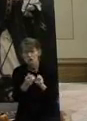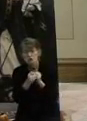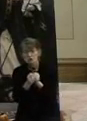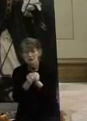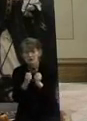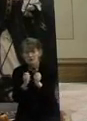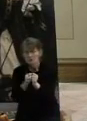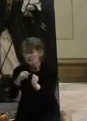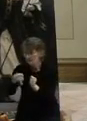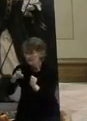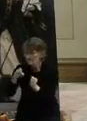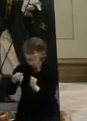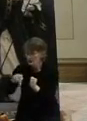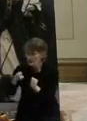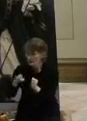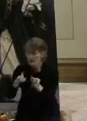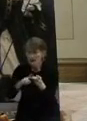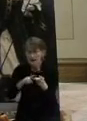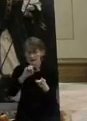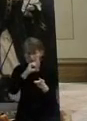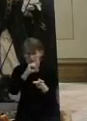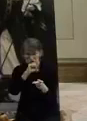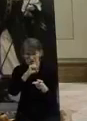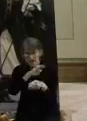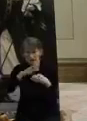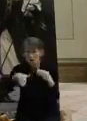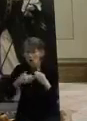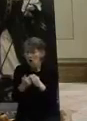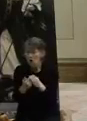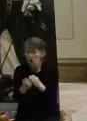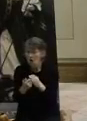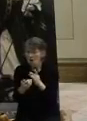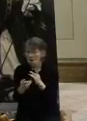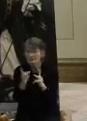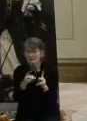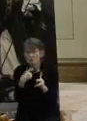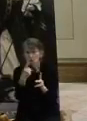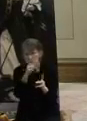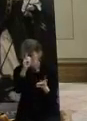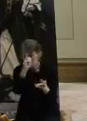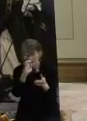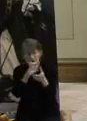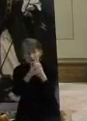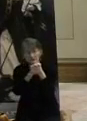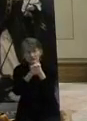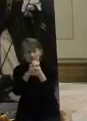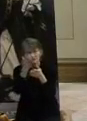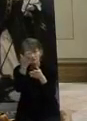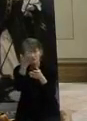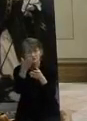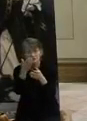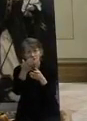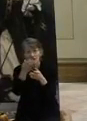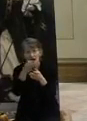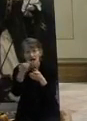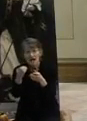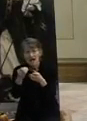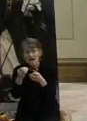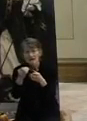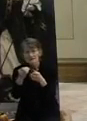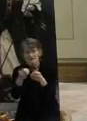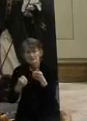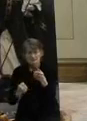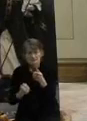Pope, and John, our Bishop, and all those who, holding to the truth, hand on the Catholic